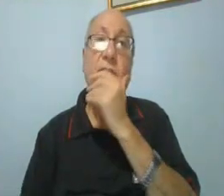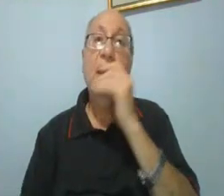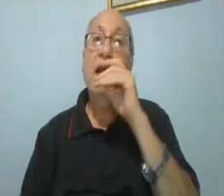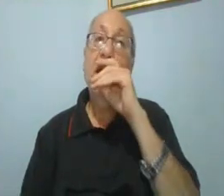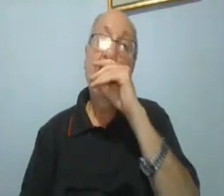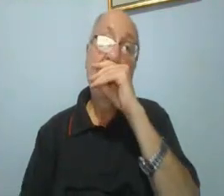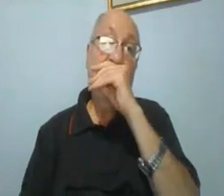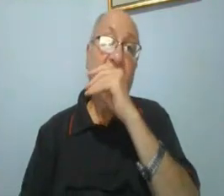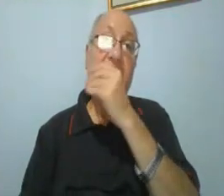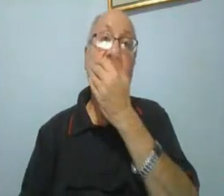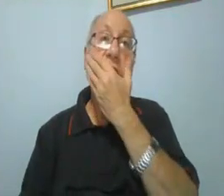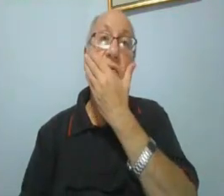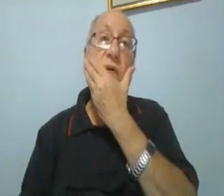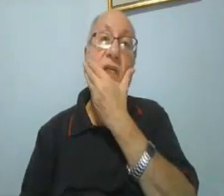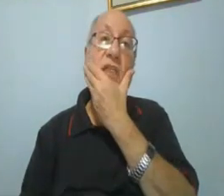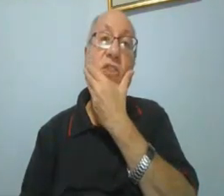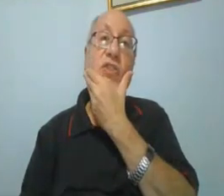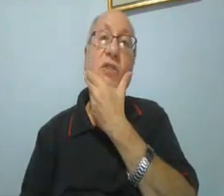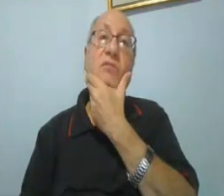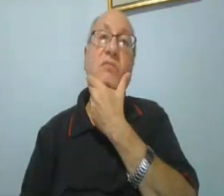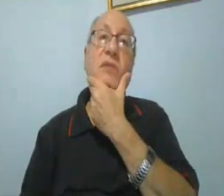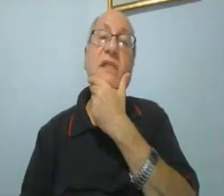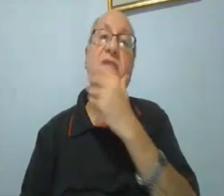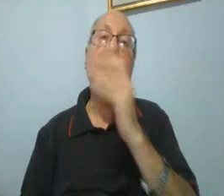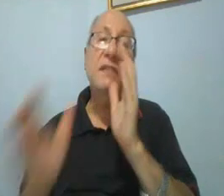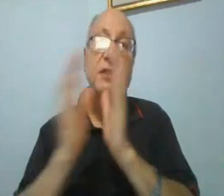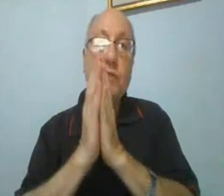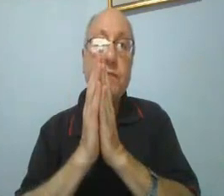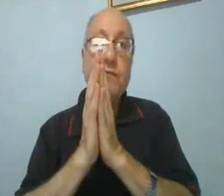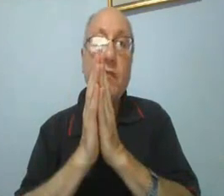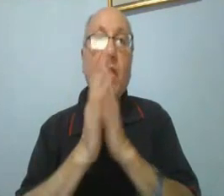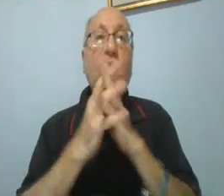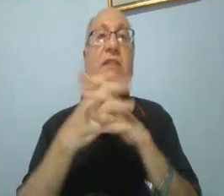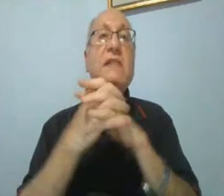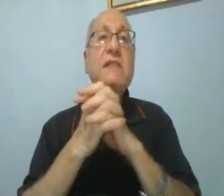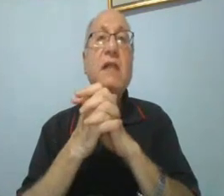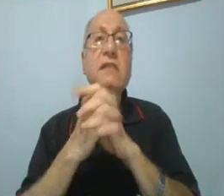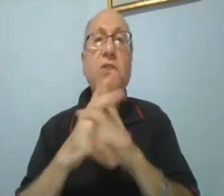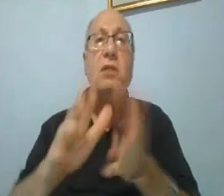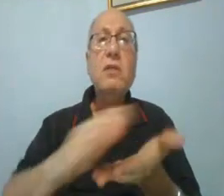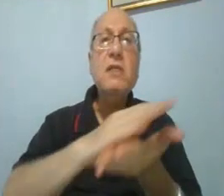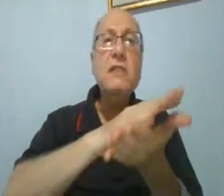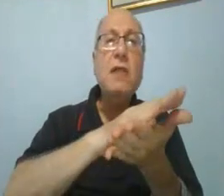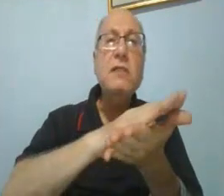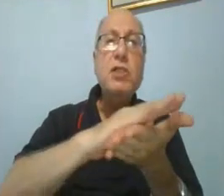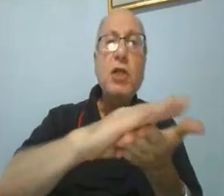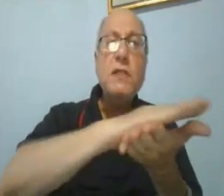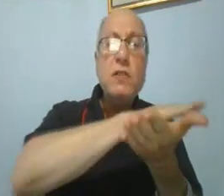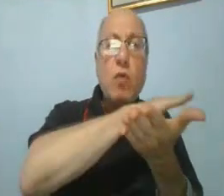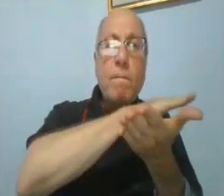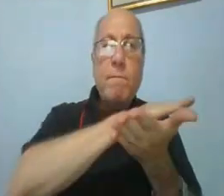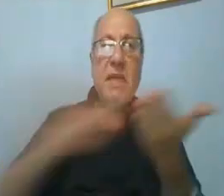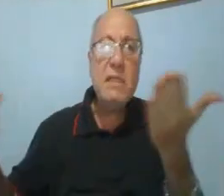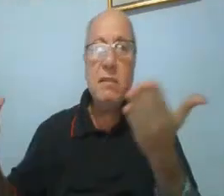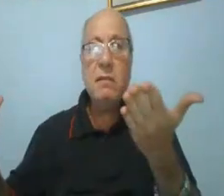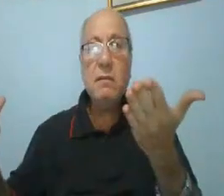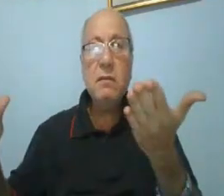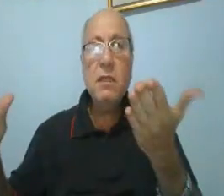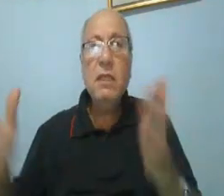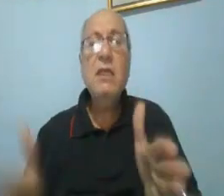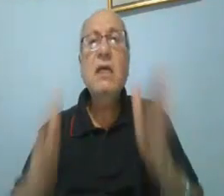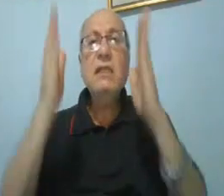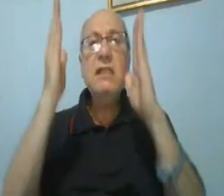disinfection. Now we reach sterilization. What is sterilization? Sterilization is